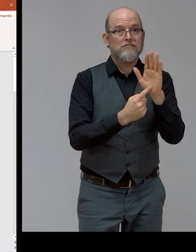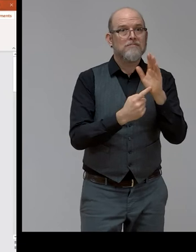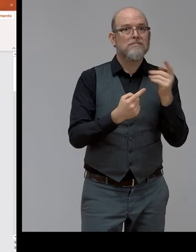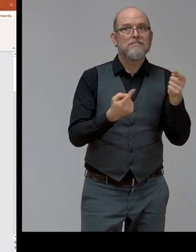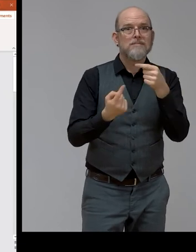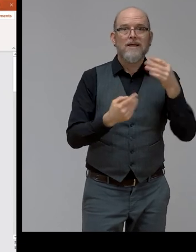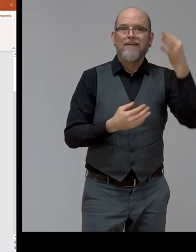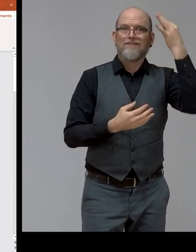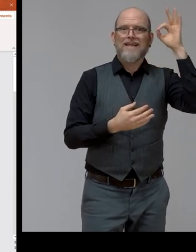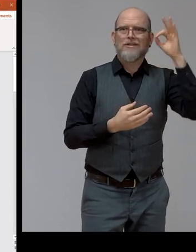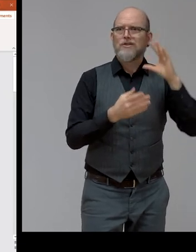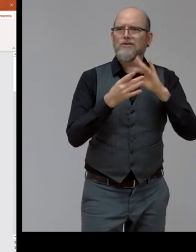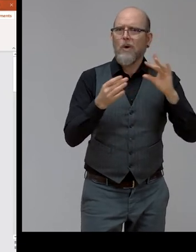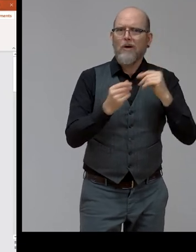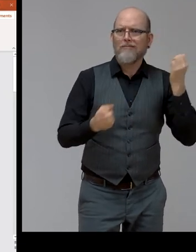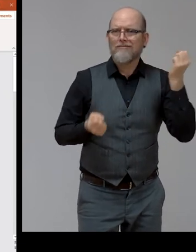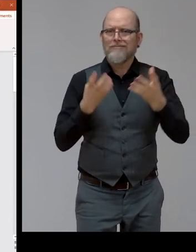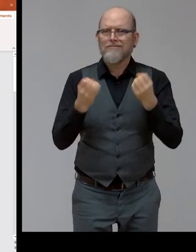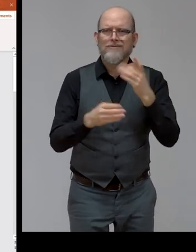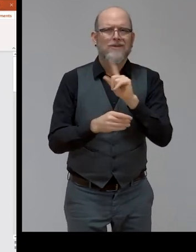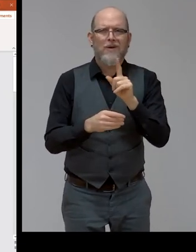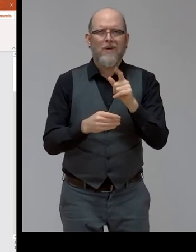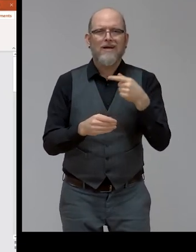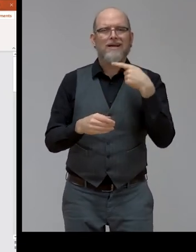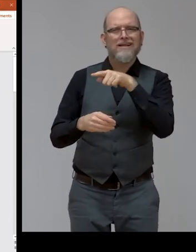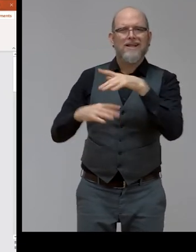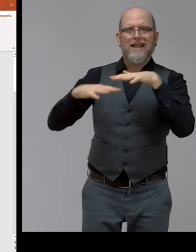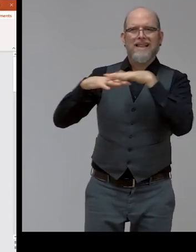the importance of networks that you have. And I won't go